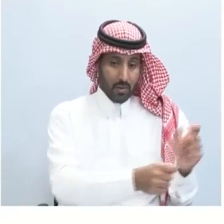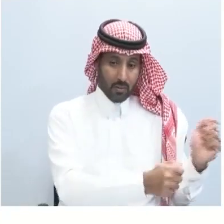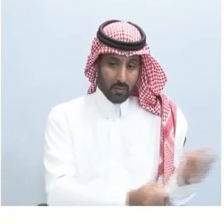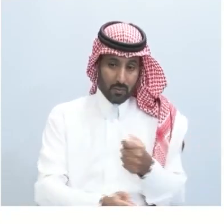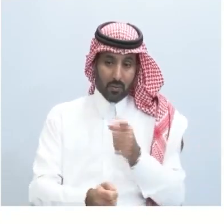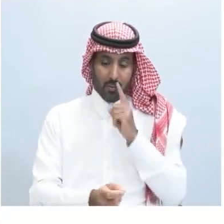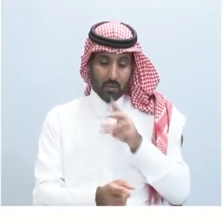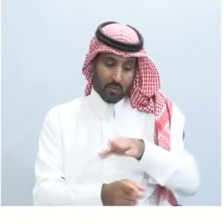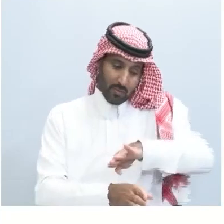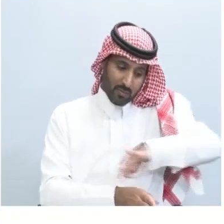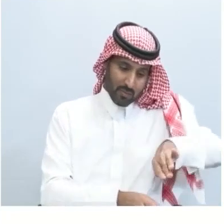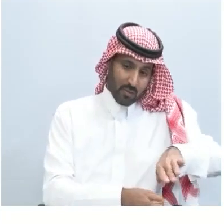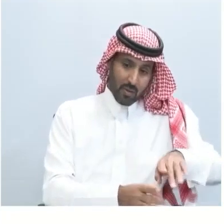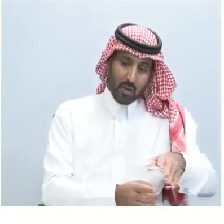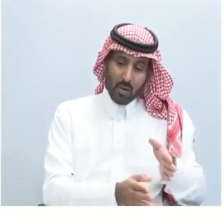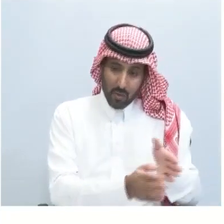can redirect it with any